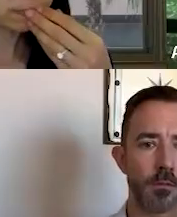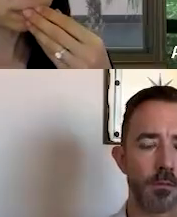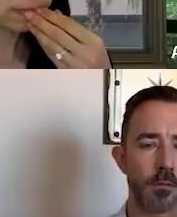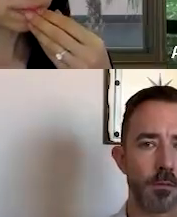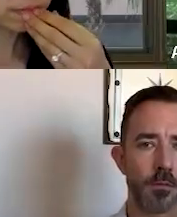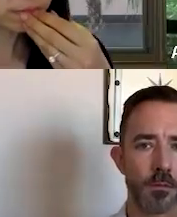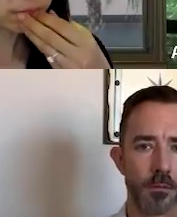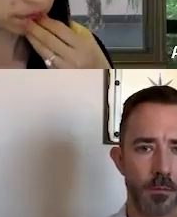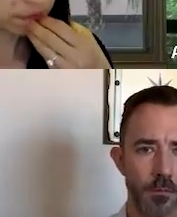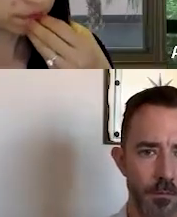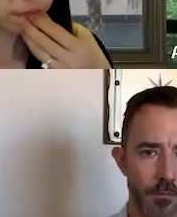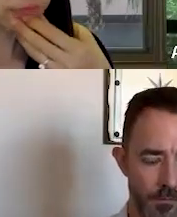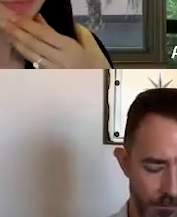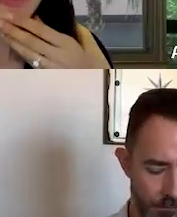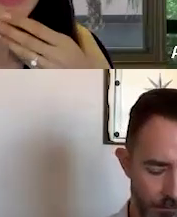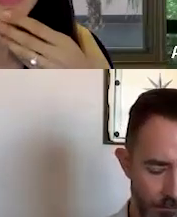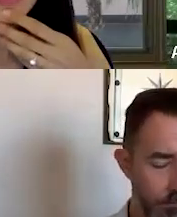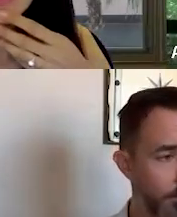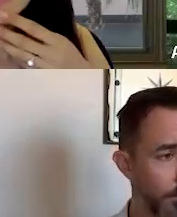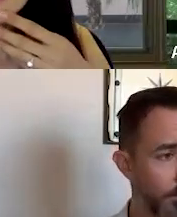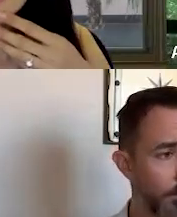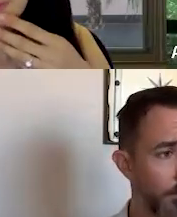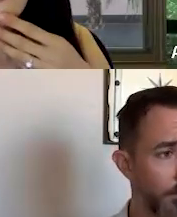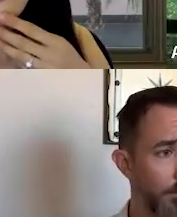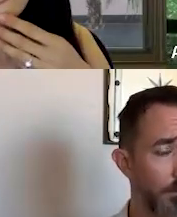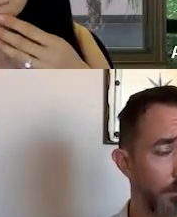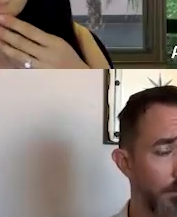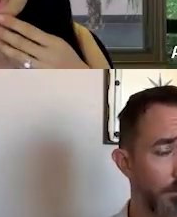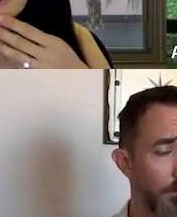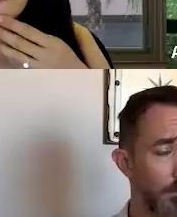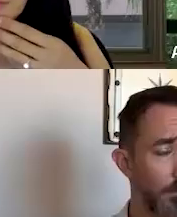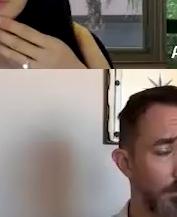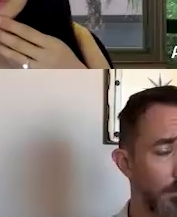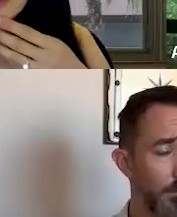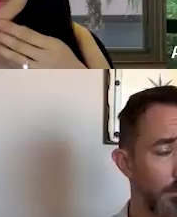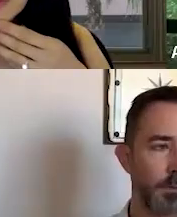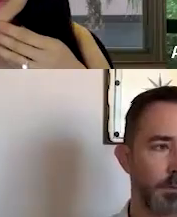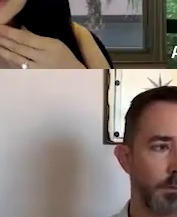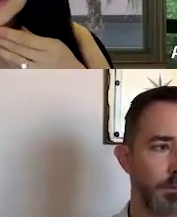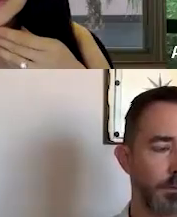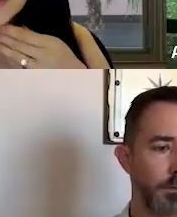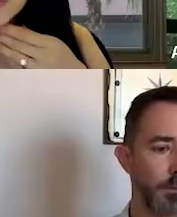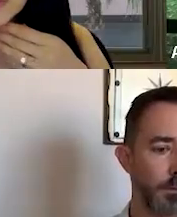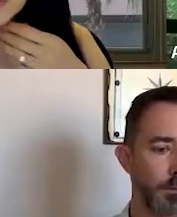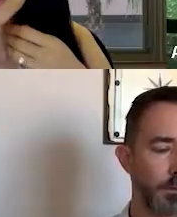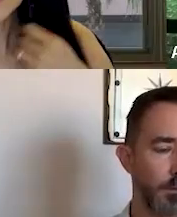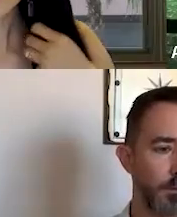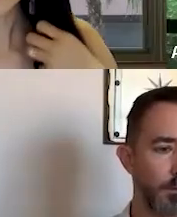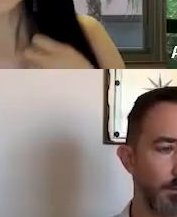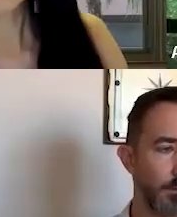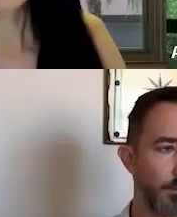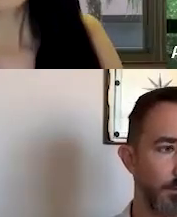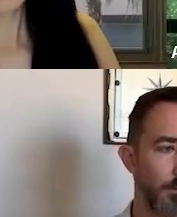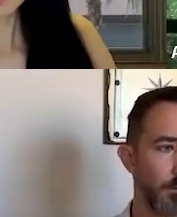of care, right? But both in uppercase letter and in lowercase letter. So systems of care, I think, sets out a really good example